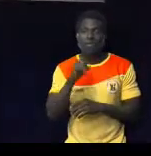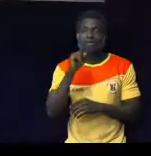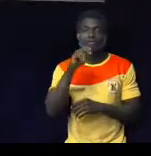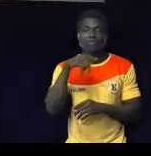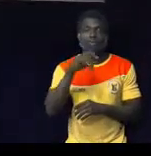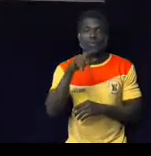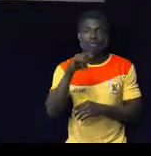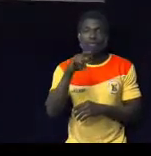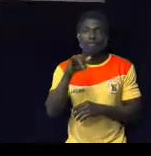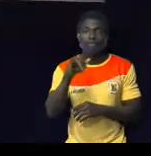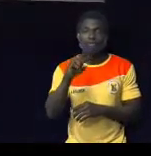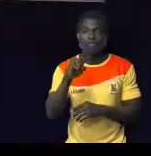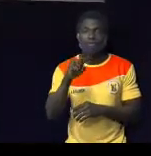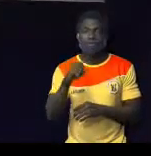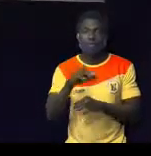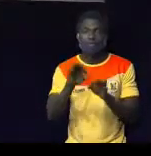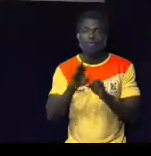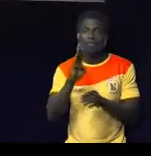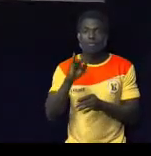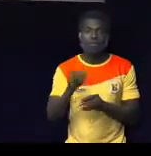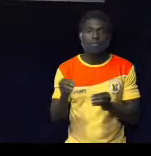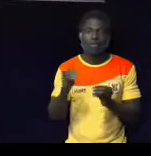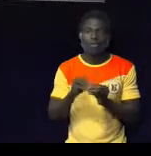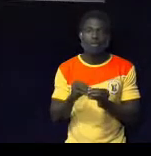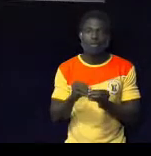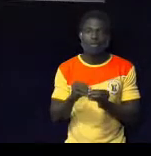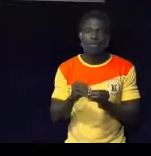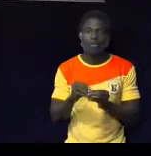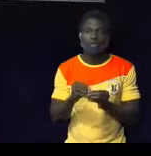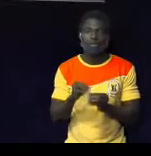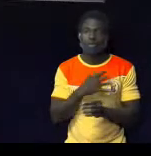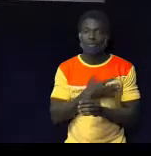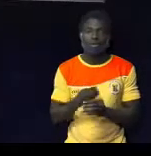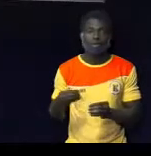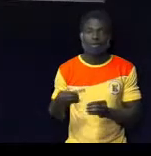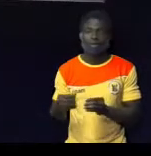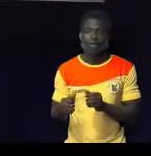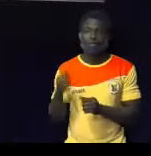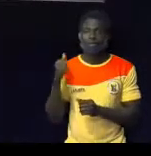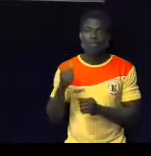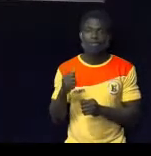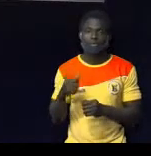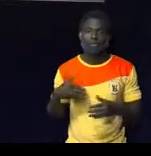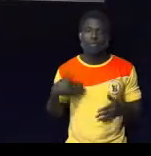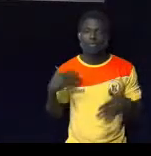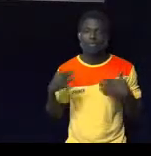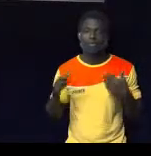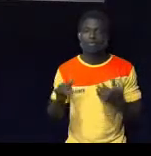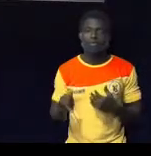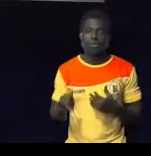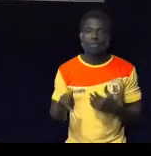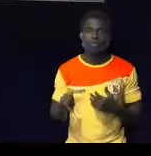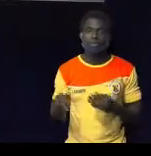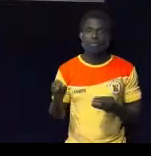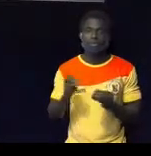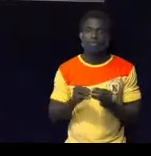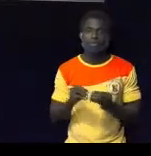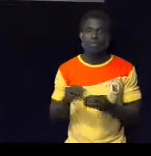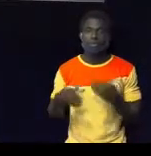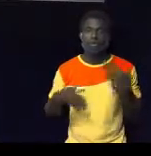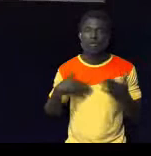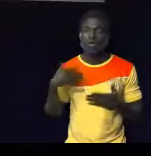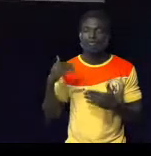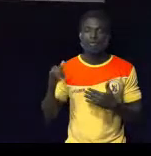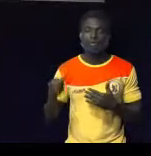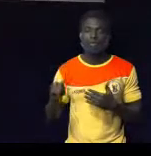and the superlative form by adding more and most. Happily, more happily,